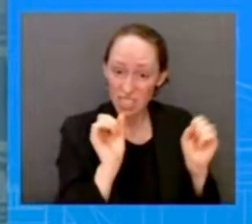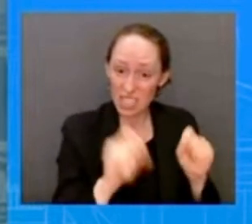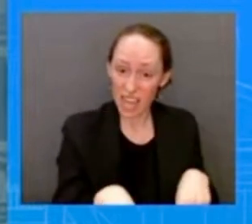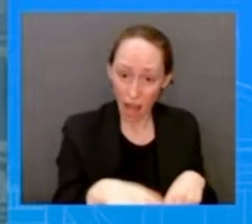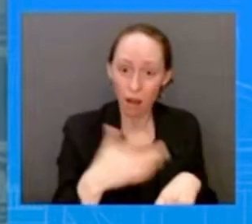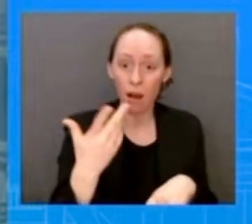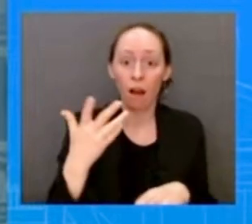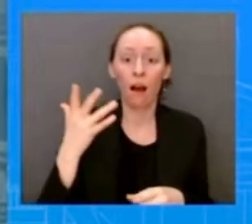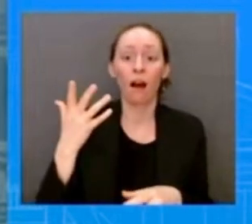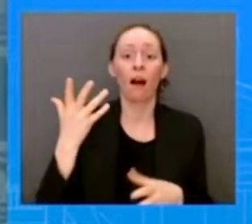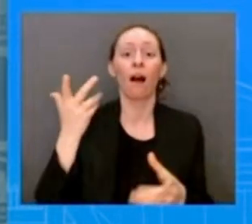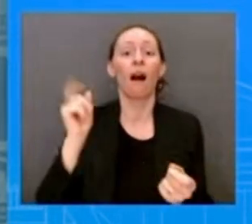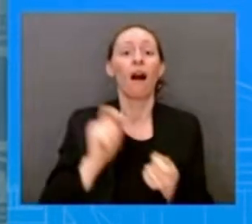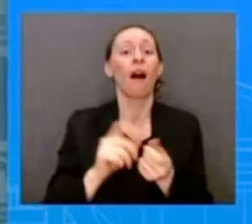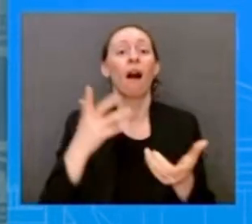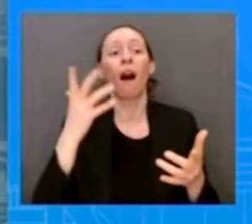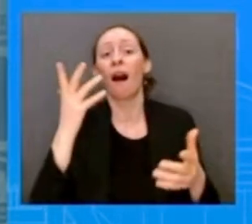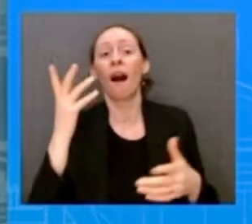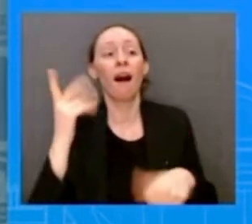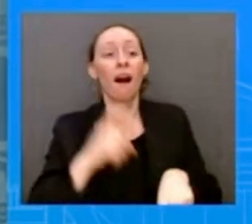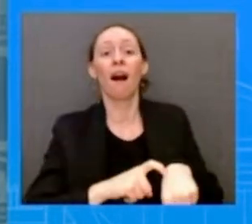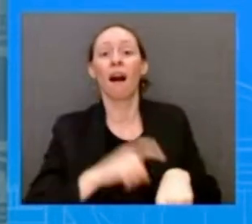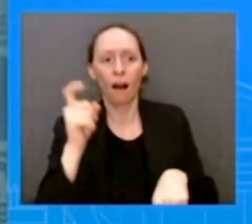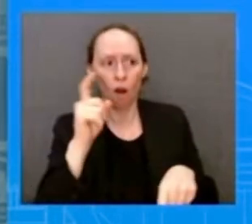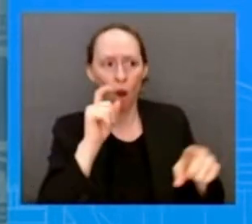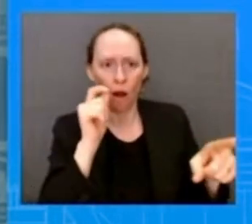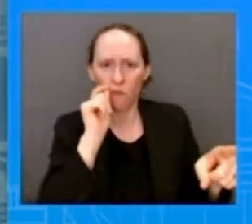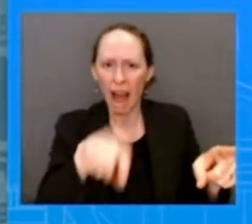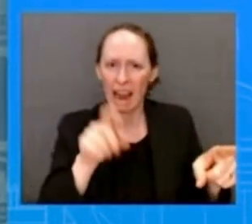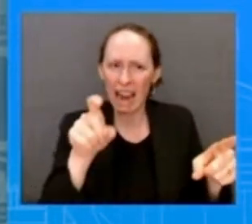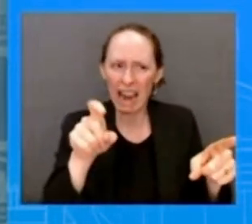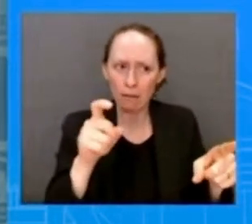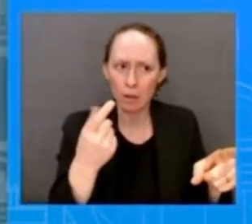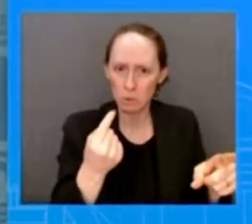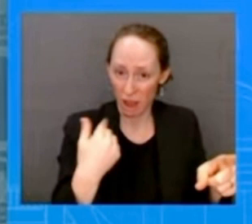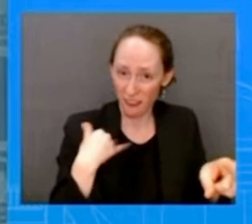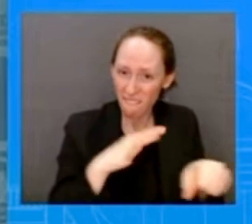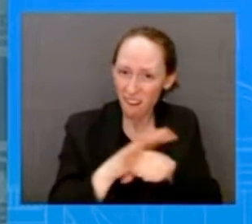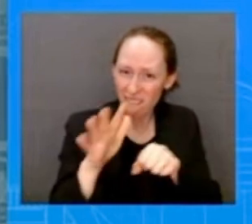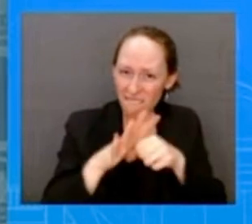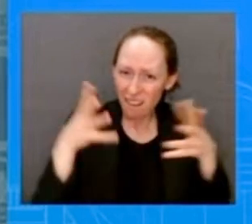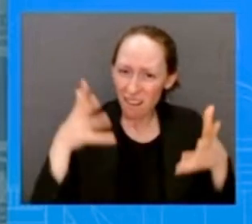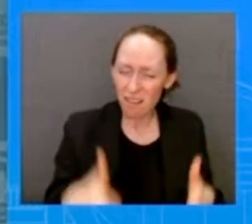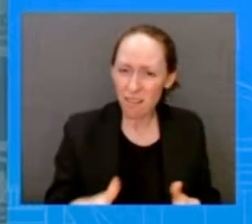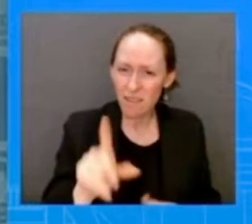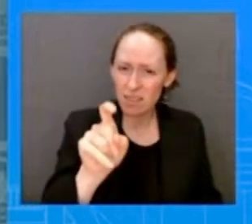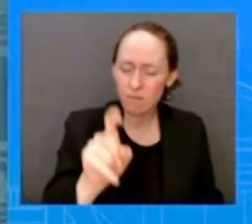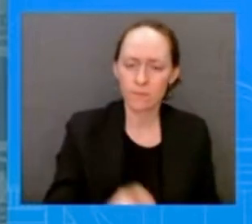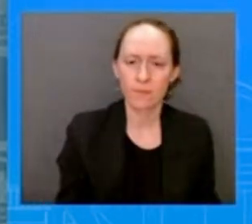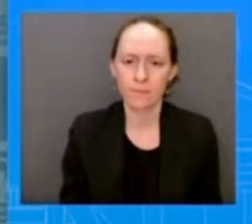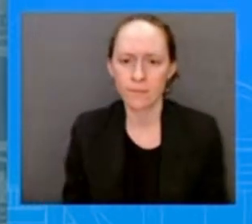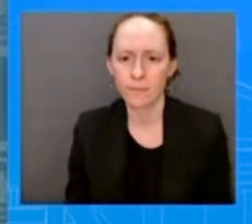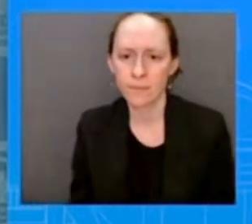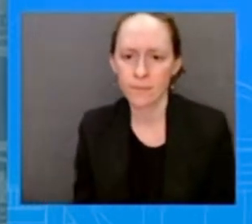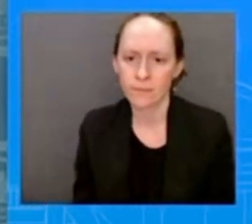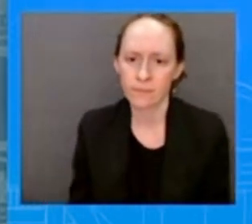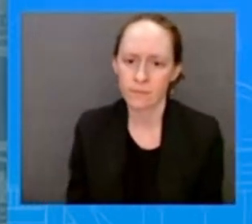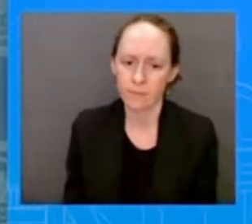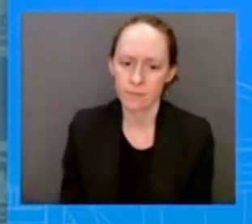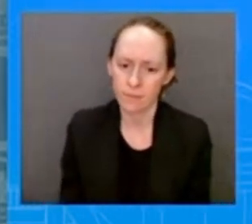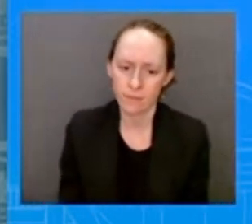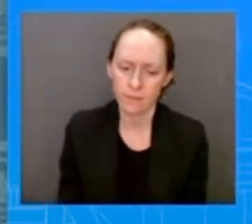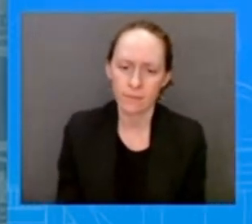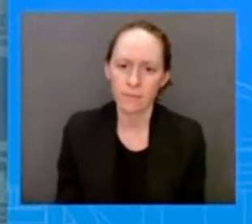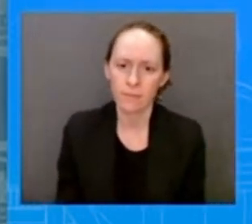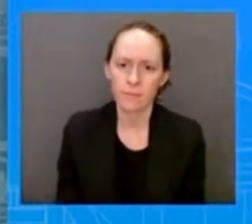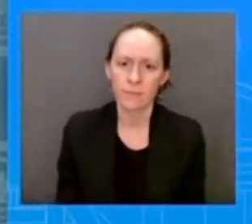mean, this most recent announcement on arms sales is very much in keeping with our responsibilities under the Taiwan Relations Act to make sure